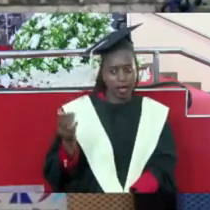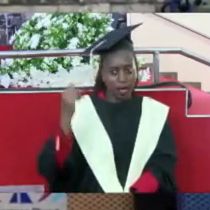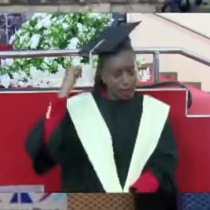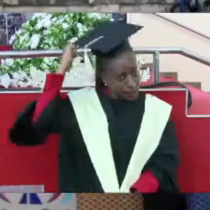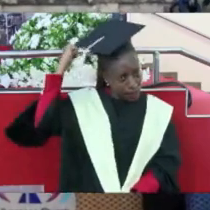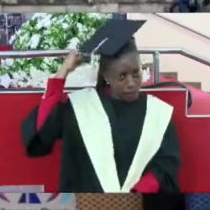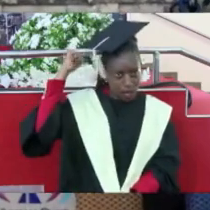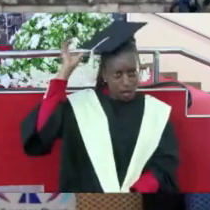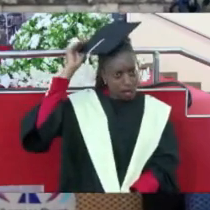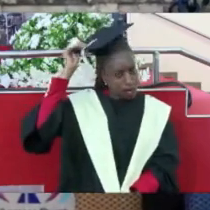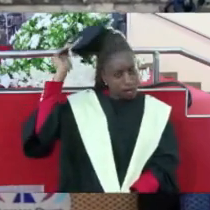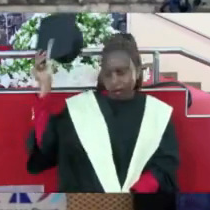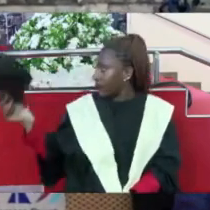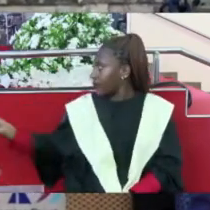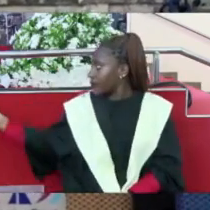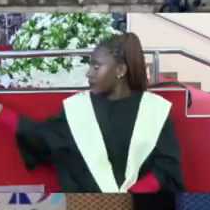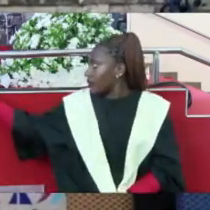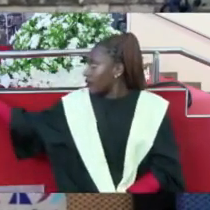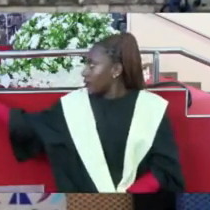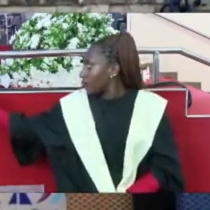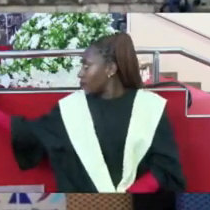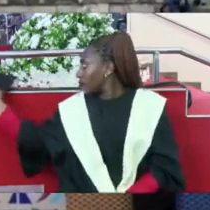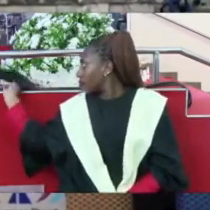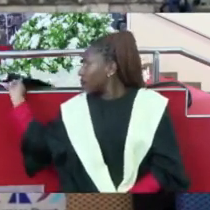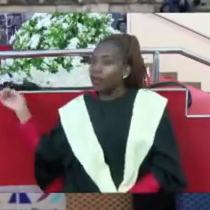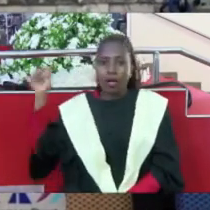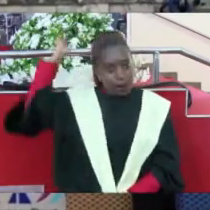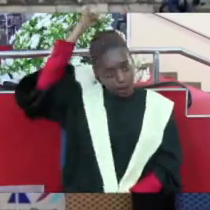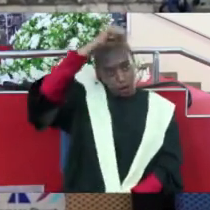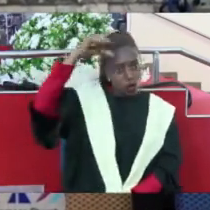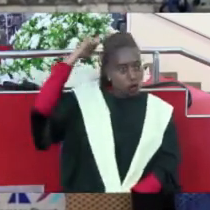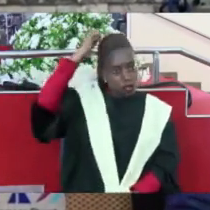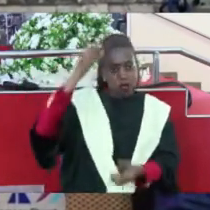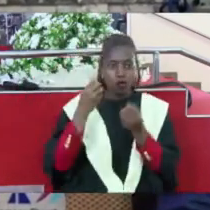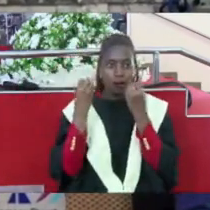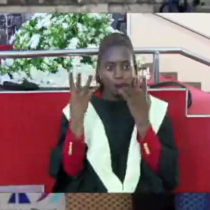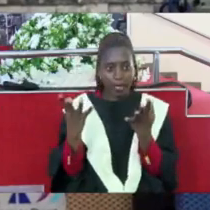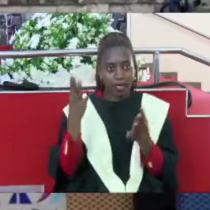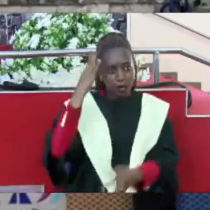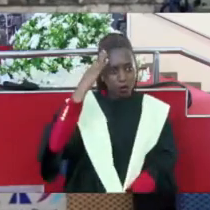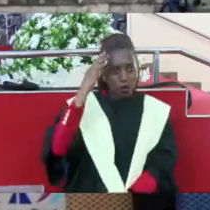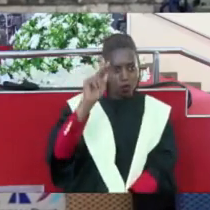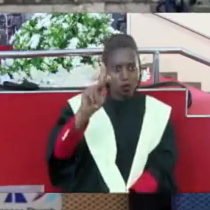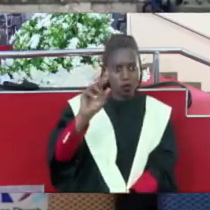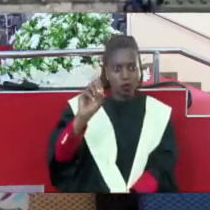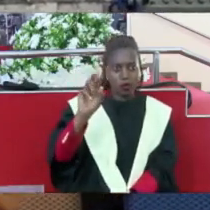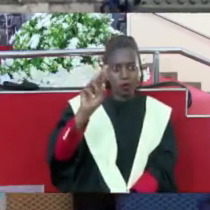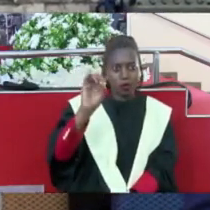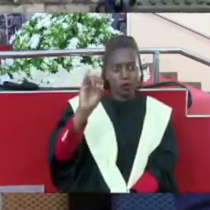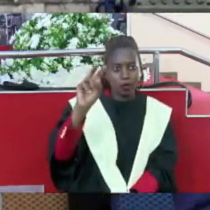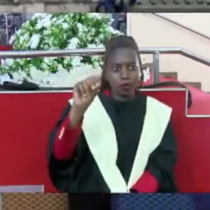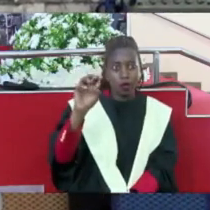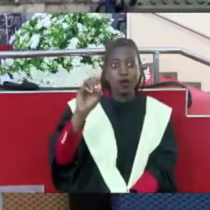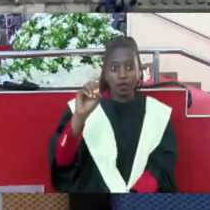Lakini wakorino wa siku hizi hawa wameokoka kingine. Wakule wa zamani walikuwa naenda miguu. Hawange ingia matatu.